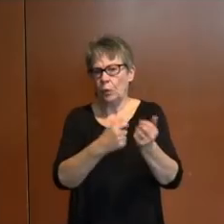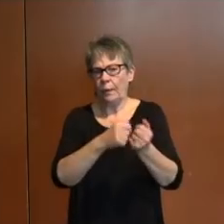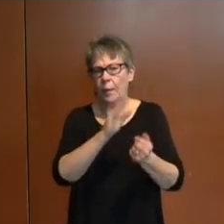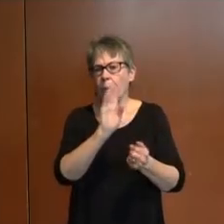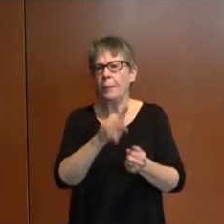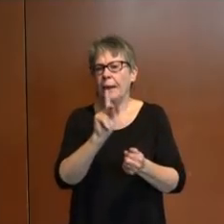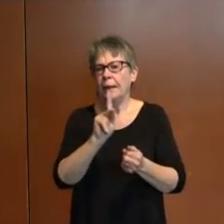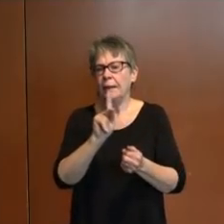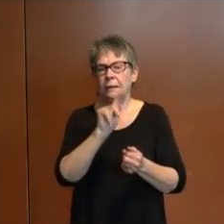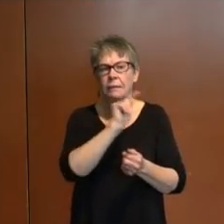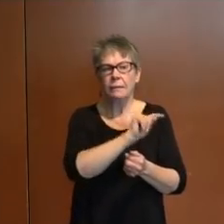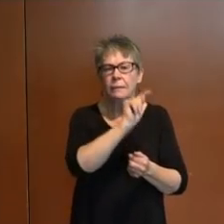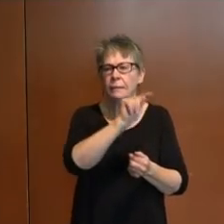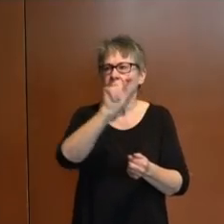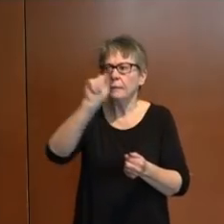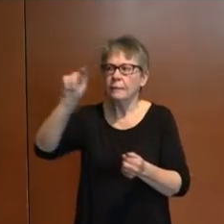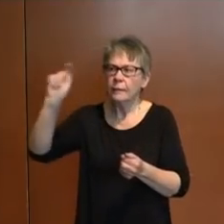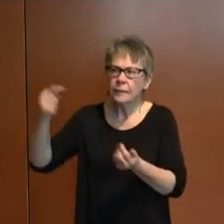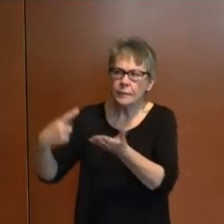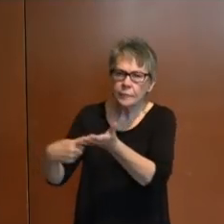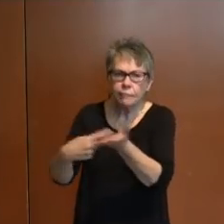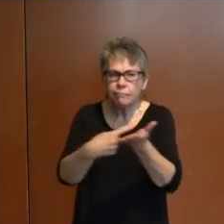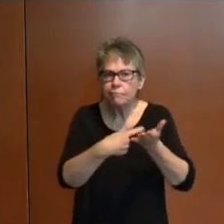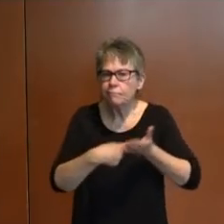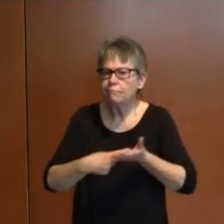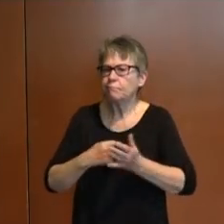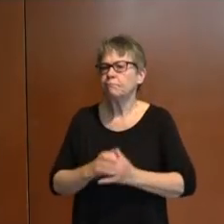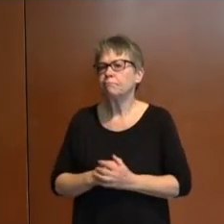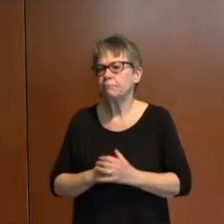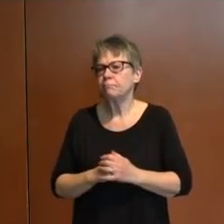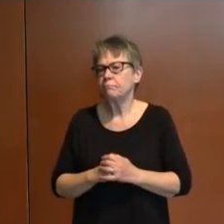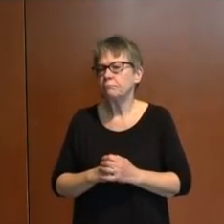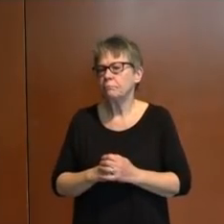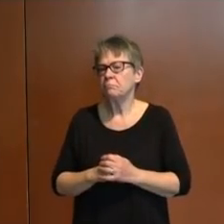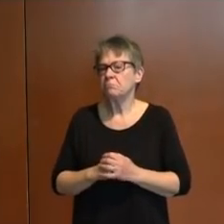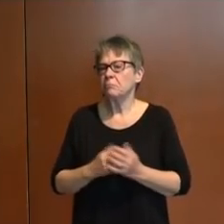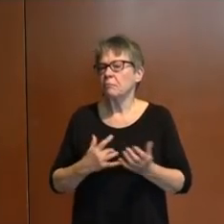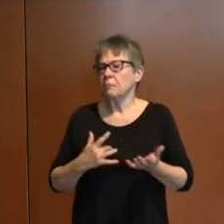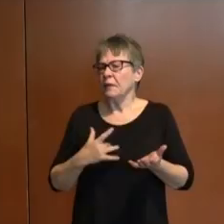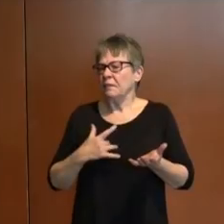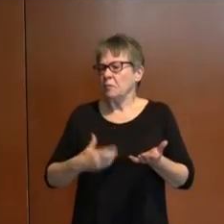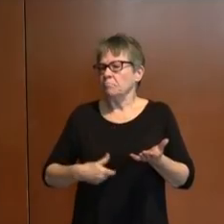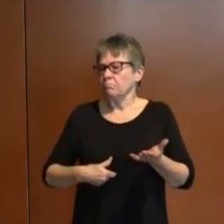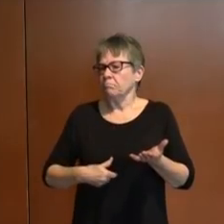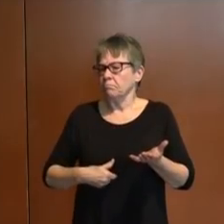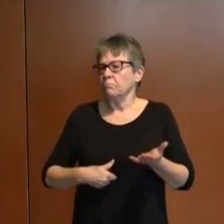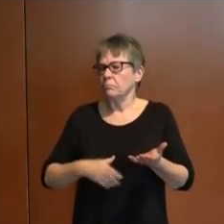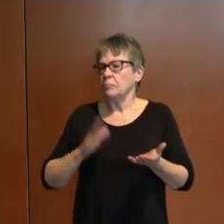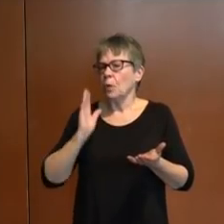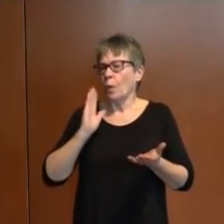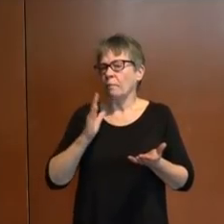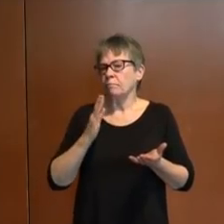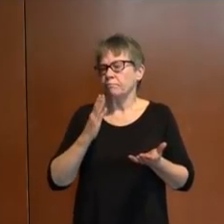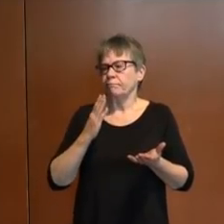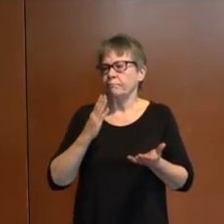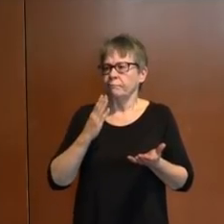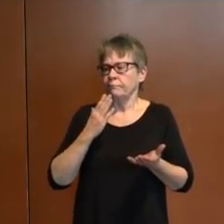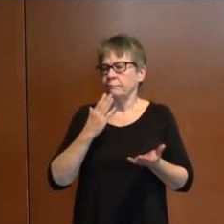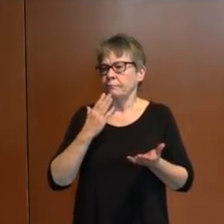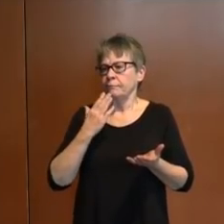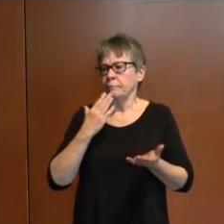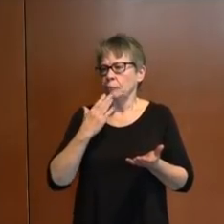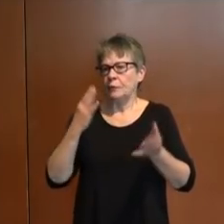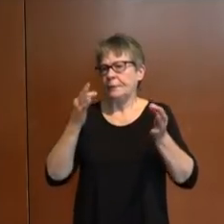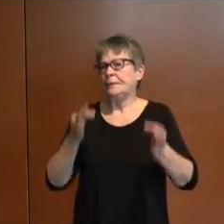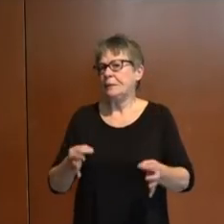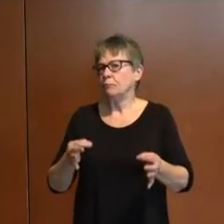continuing that. I'll be very surprised if we don't end up in a good place in this. And I would say that's, by the way, that's going to be led